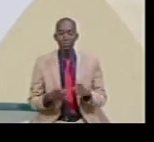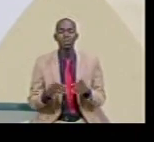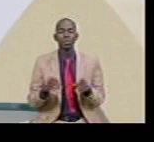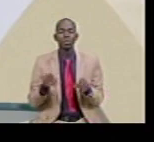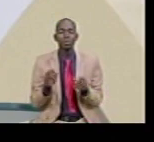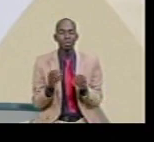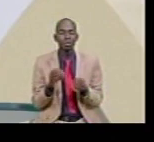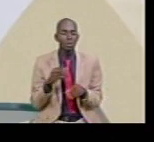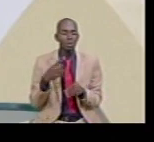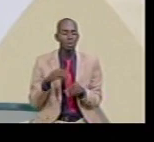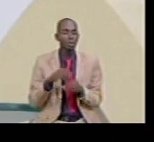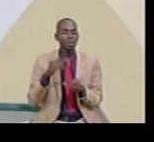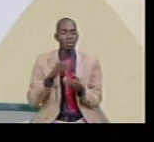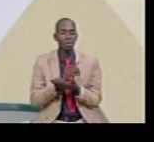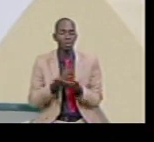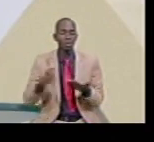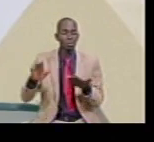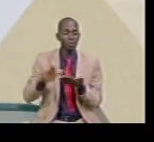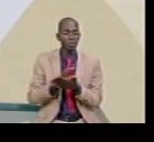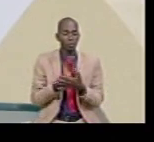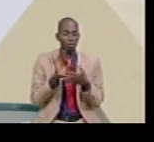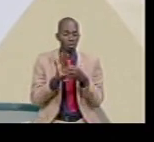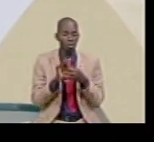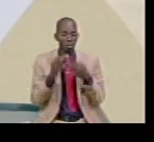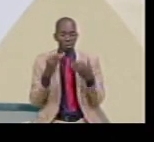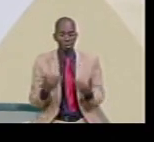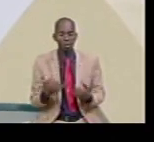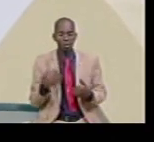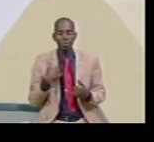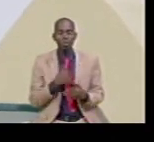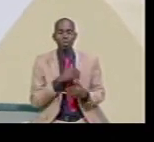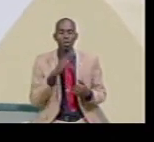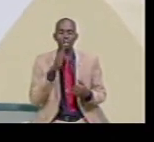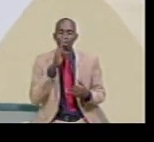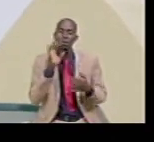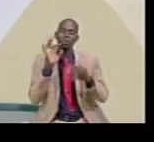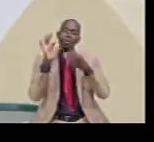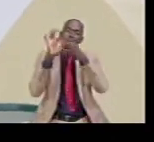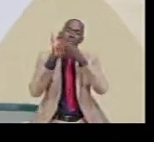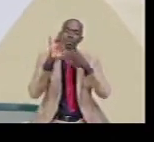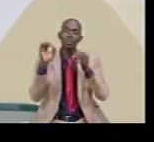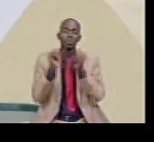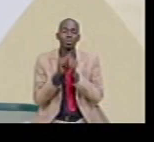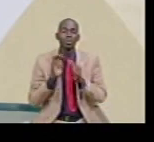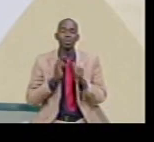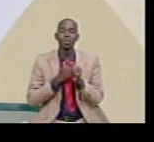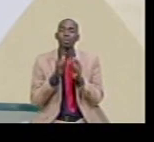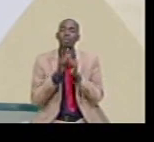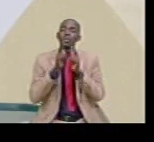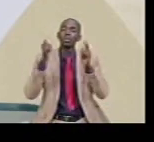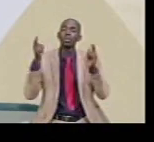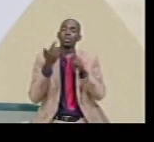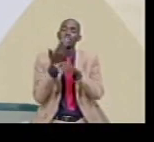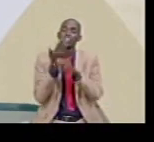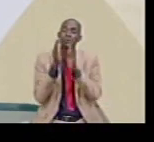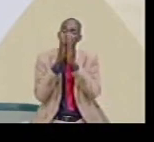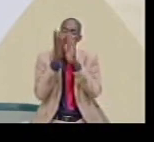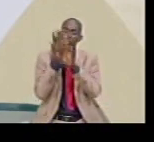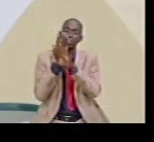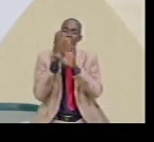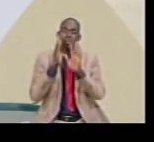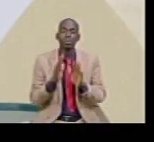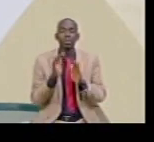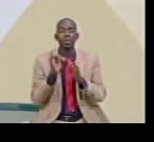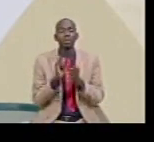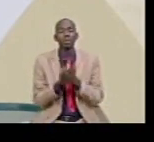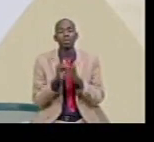and here we have connecting with our great advocate, that great things the Lord will do in our life,